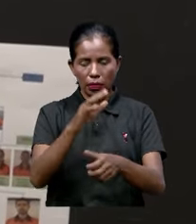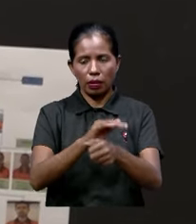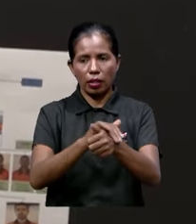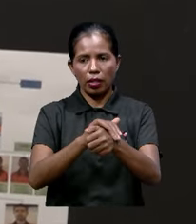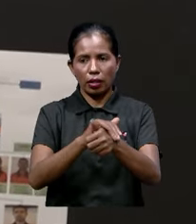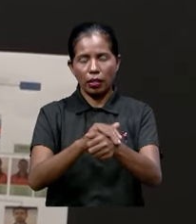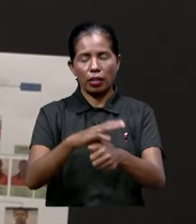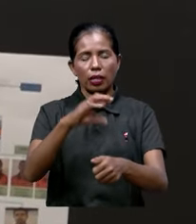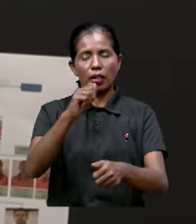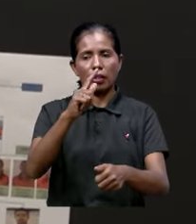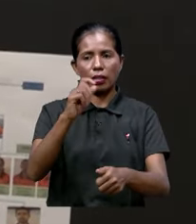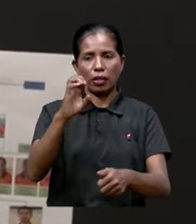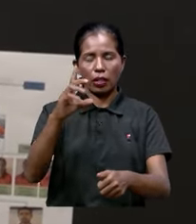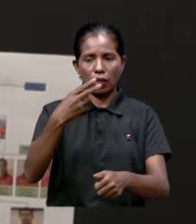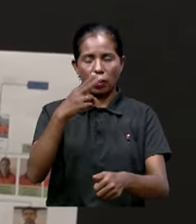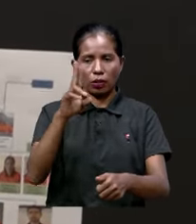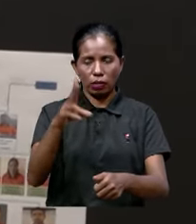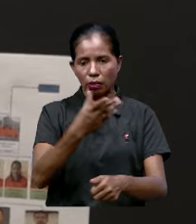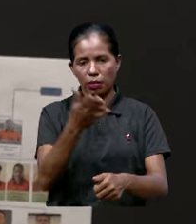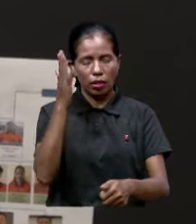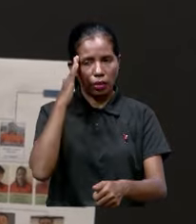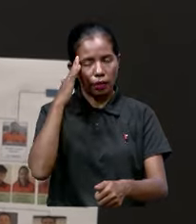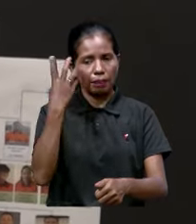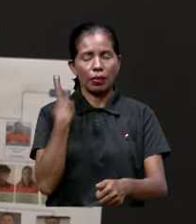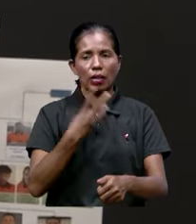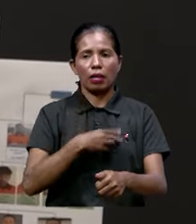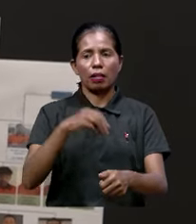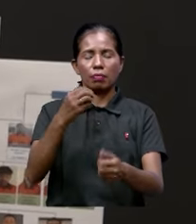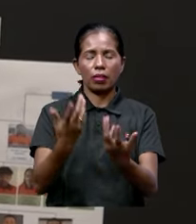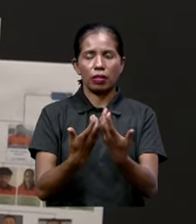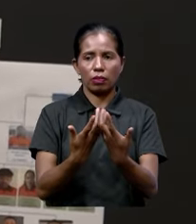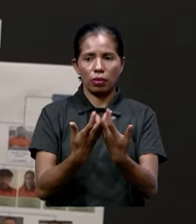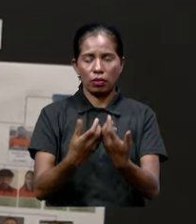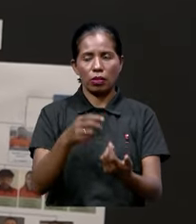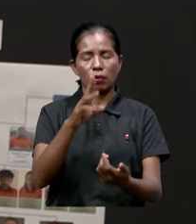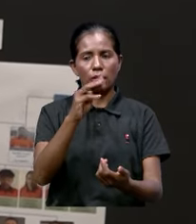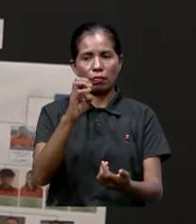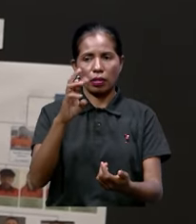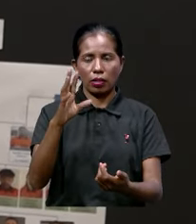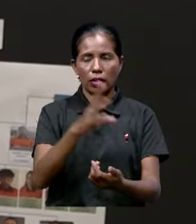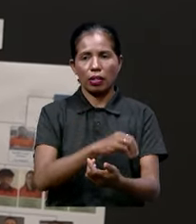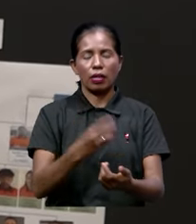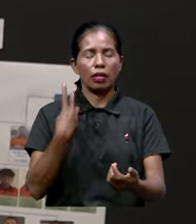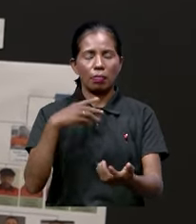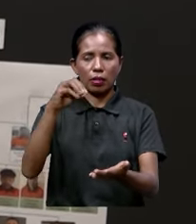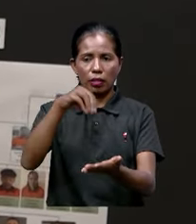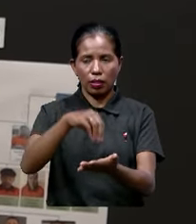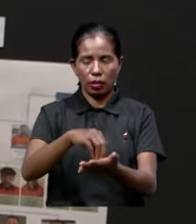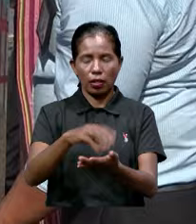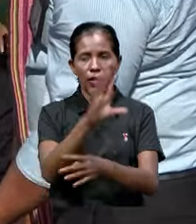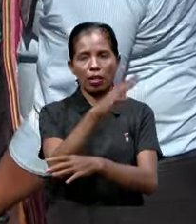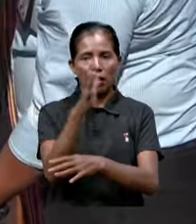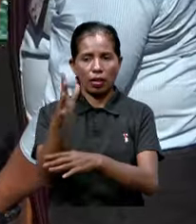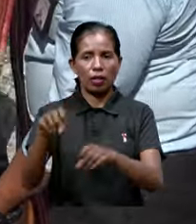iha kaite ho na ba dalung maluk satene ami halo conserva fal duta si ya ulmera na ba halo conserva fil fal ai parapa